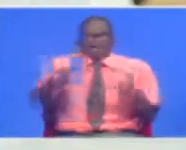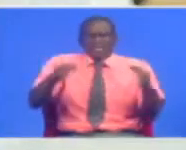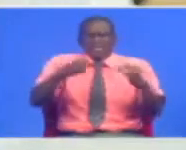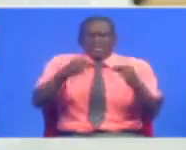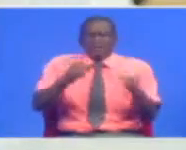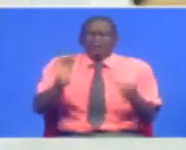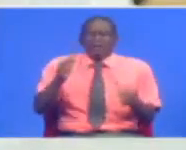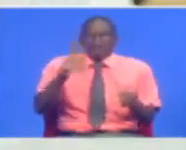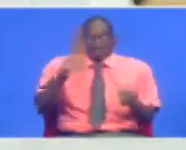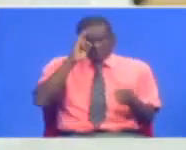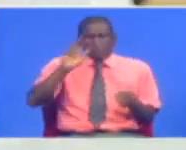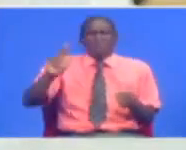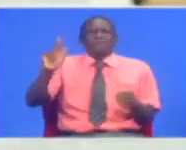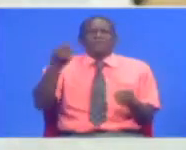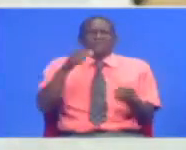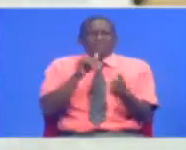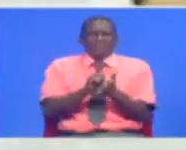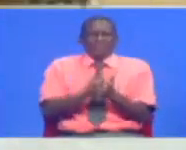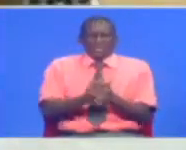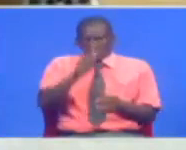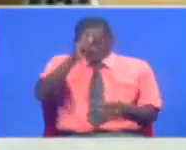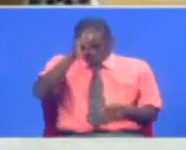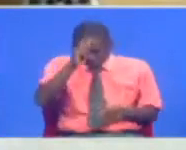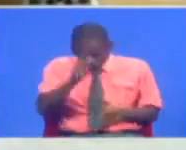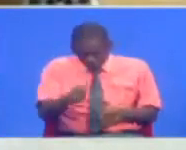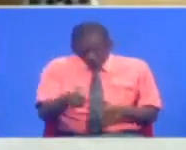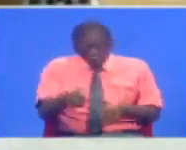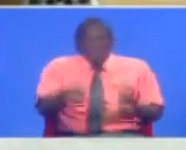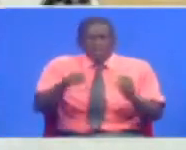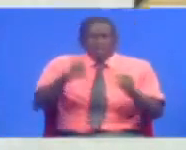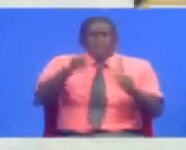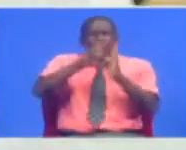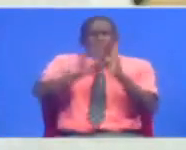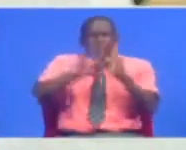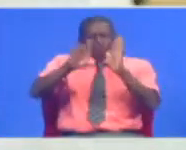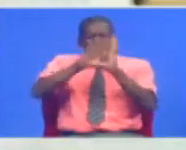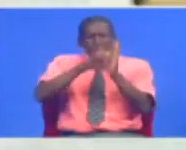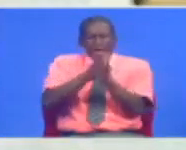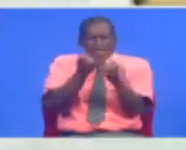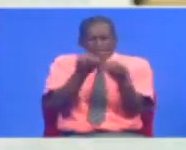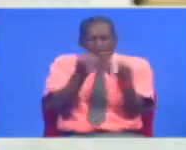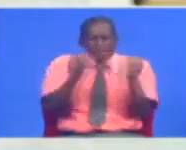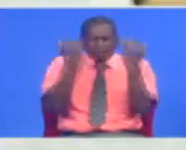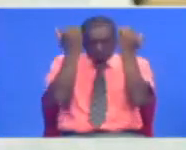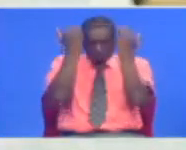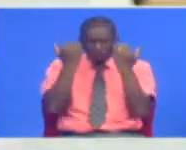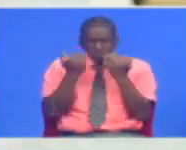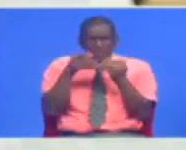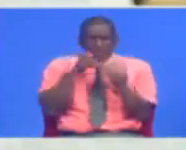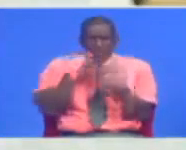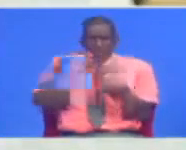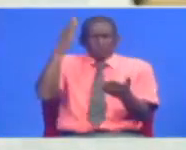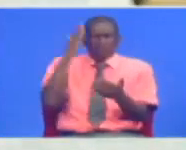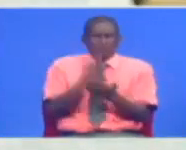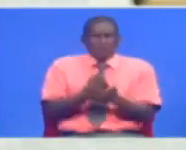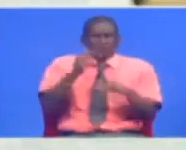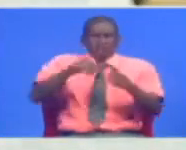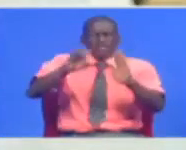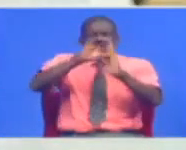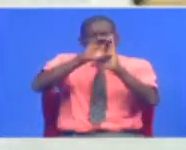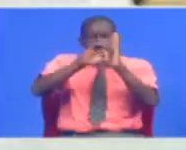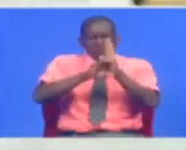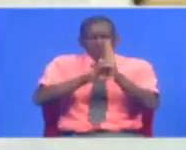by reminding the president that respect for the rule of law and the independence of the judiciary is guaranteed under the